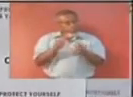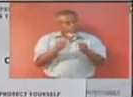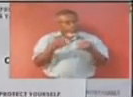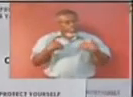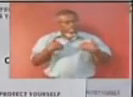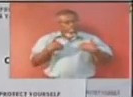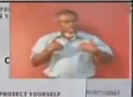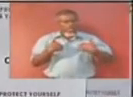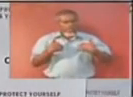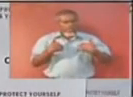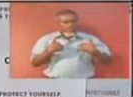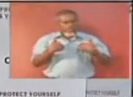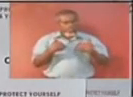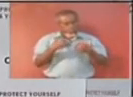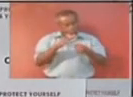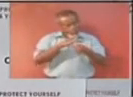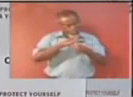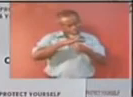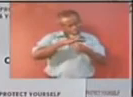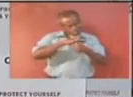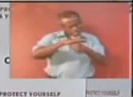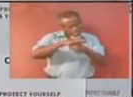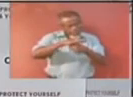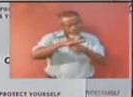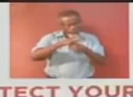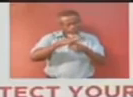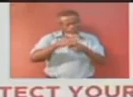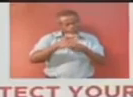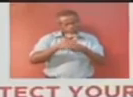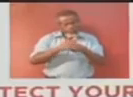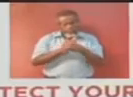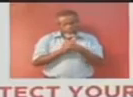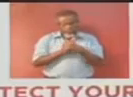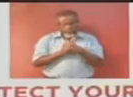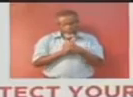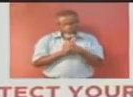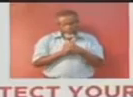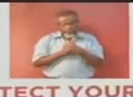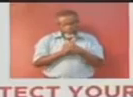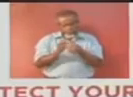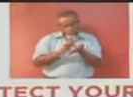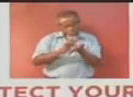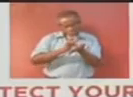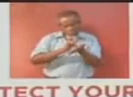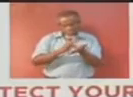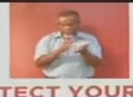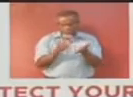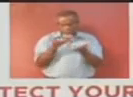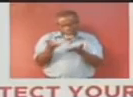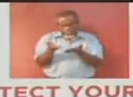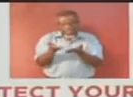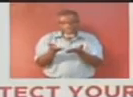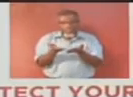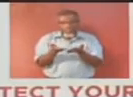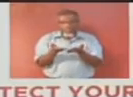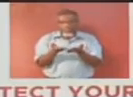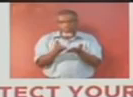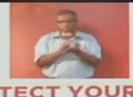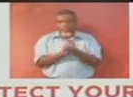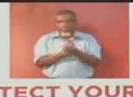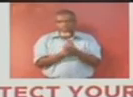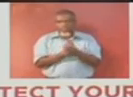Antiviral, yes, that was a little confusing. As Dr. Wheeler just mentioned, there isn't any specific